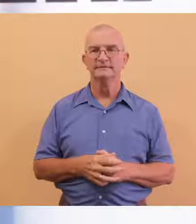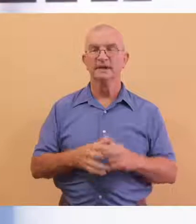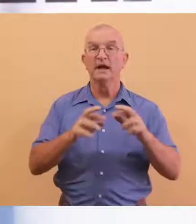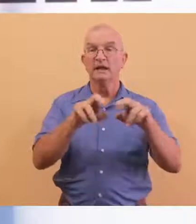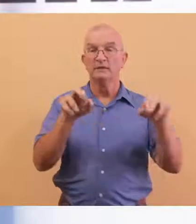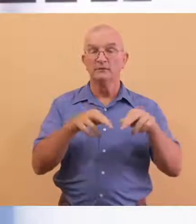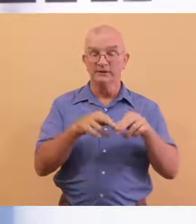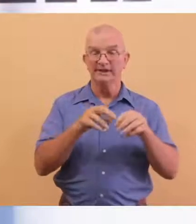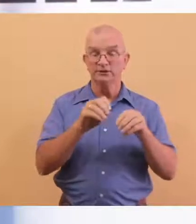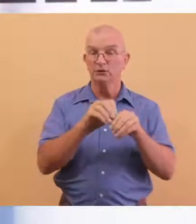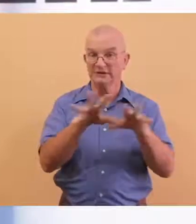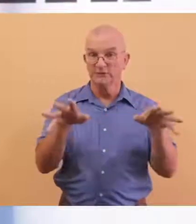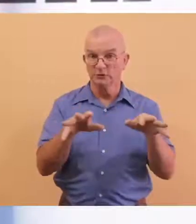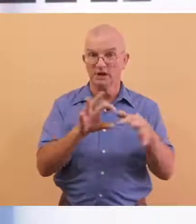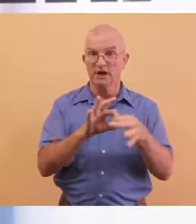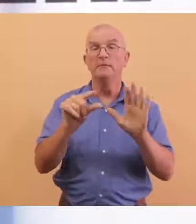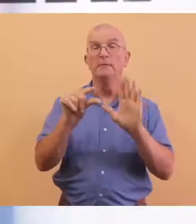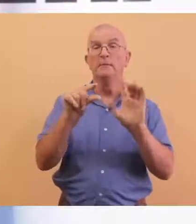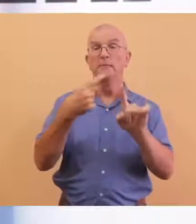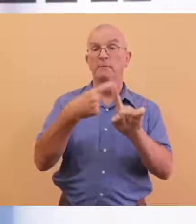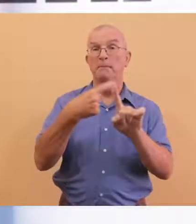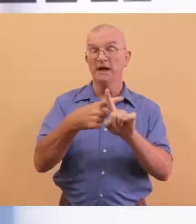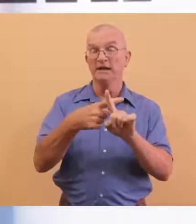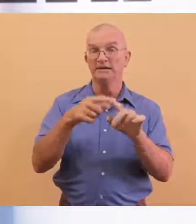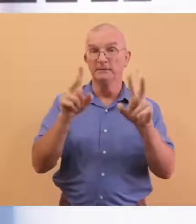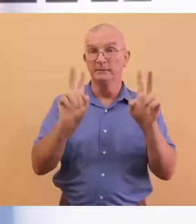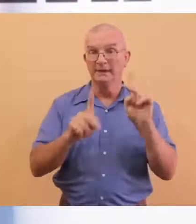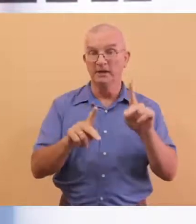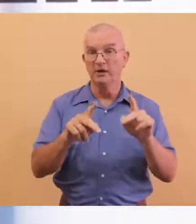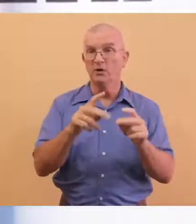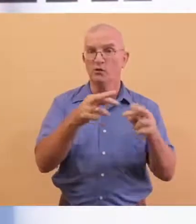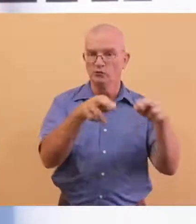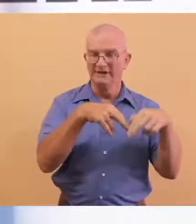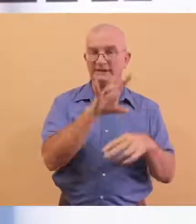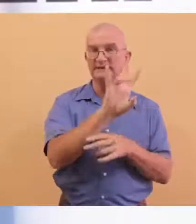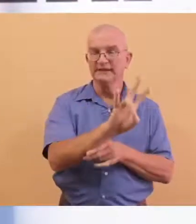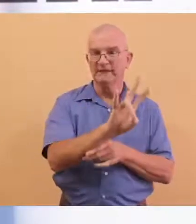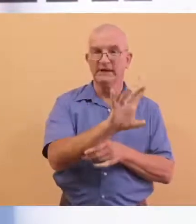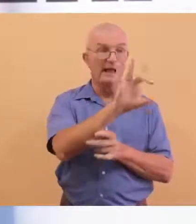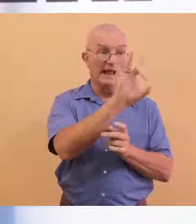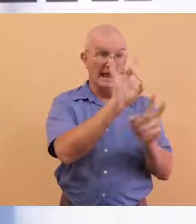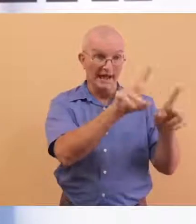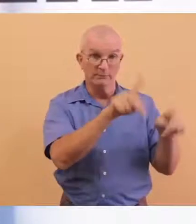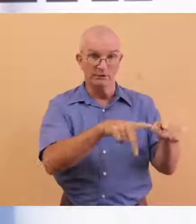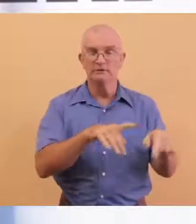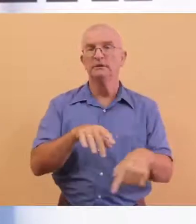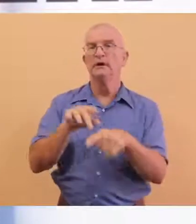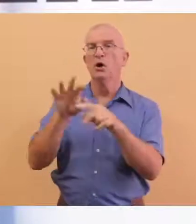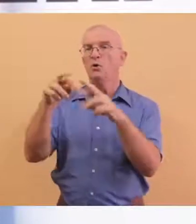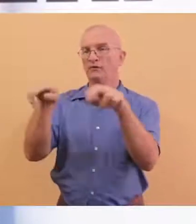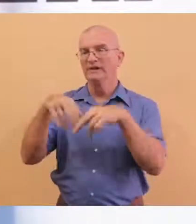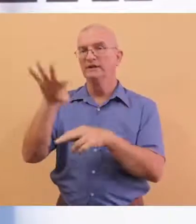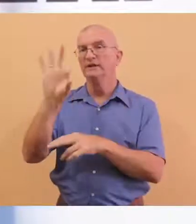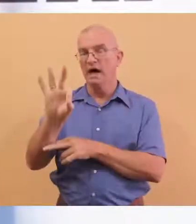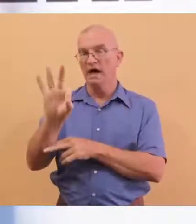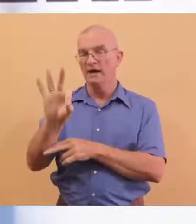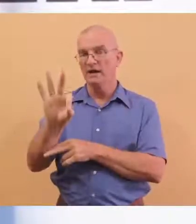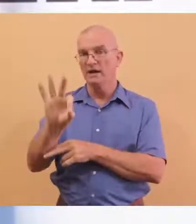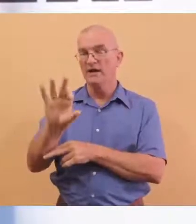The regional distribution of positive cases came from region number 7, 8 cases, region number